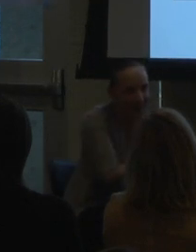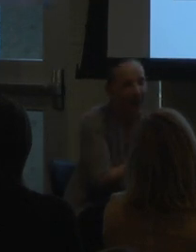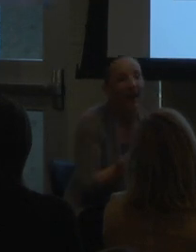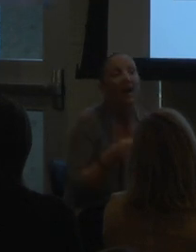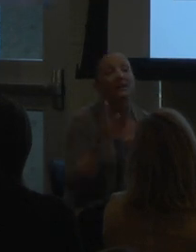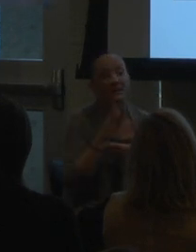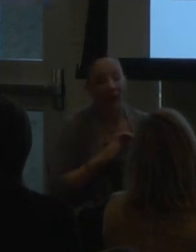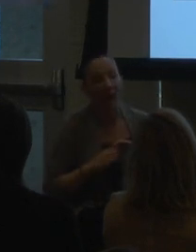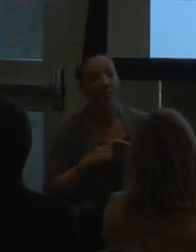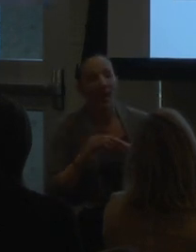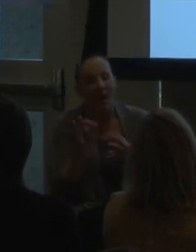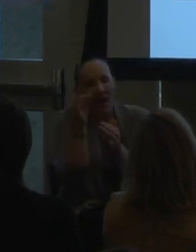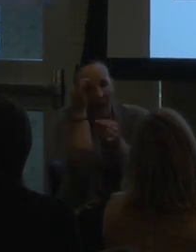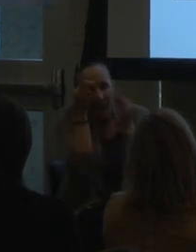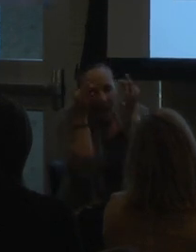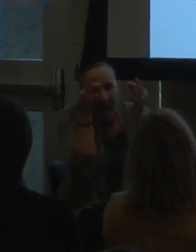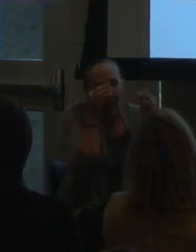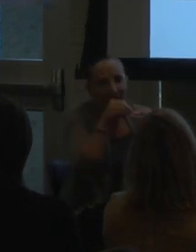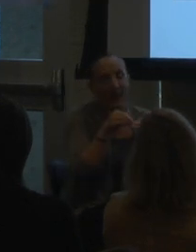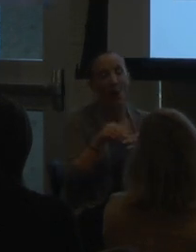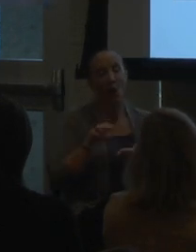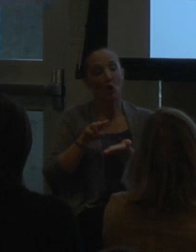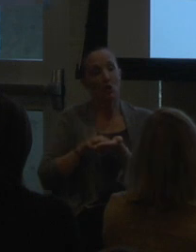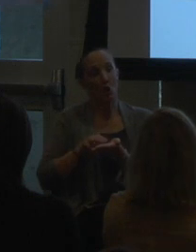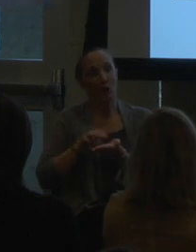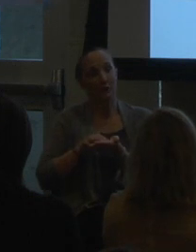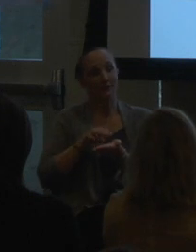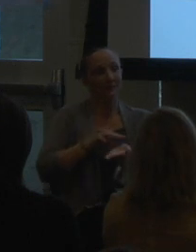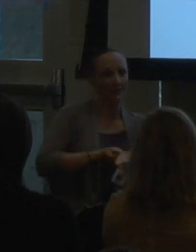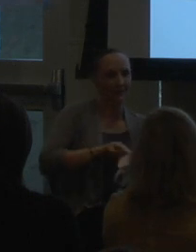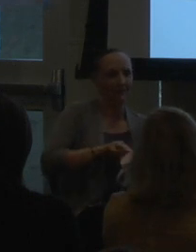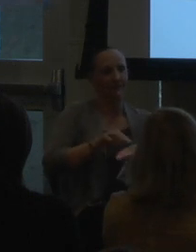phonologically related in ASL, and I'll show you what nurse and sushi look like.